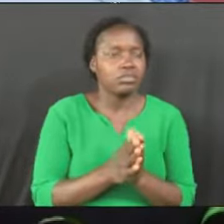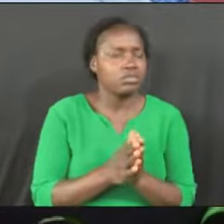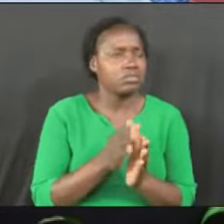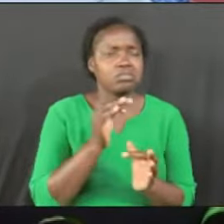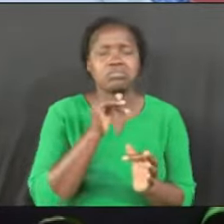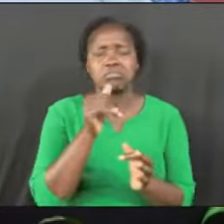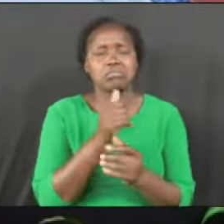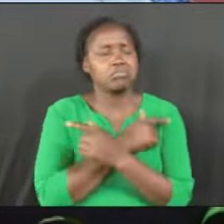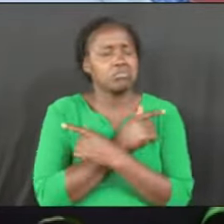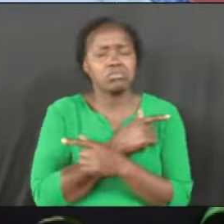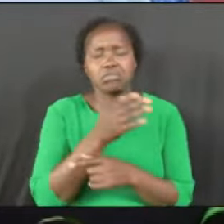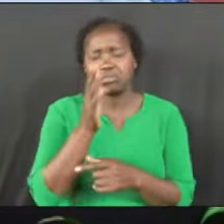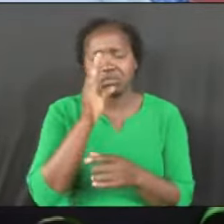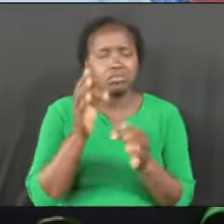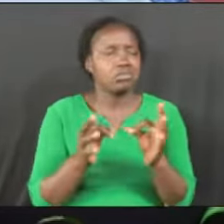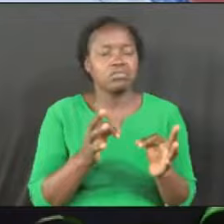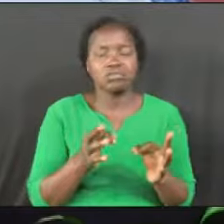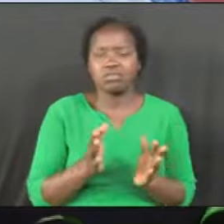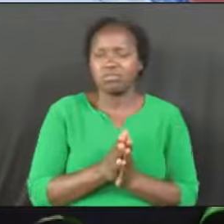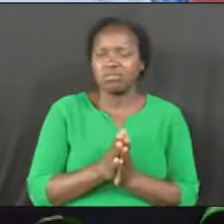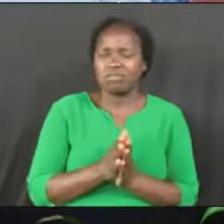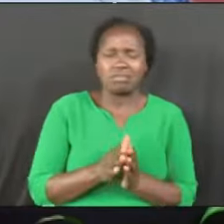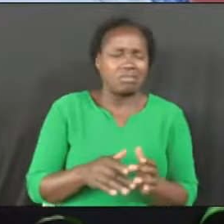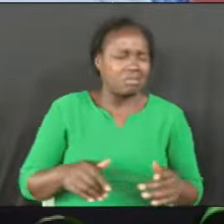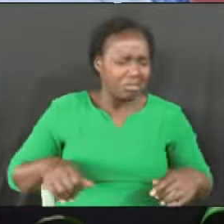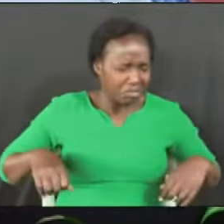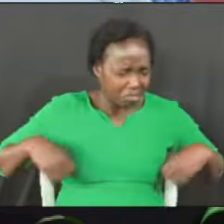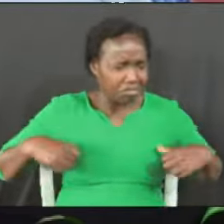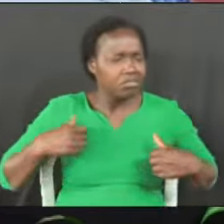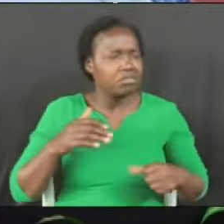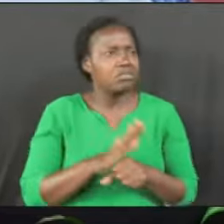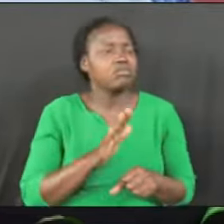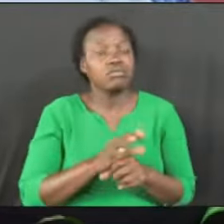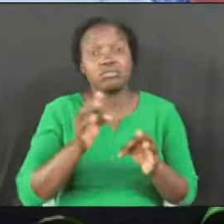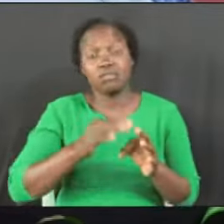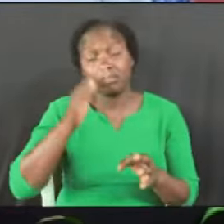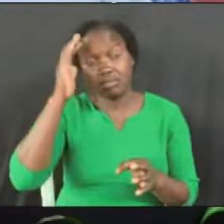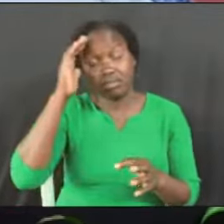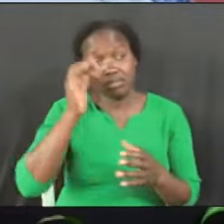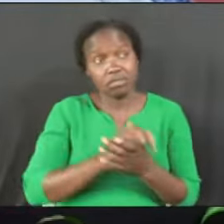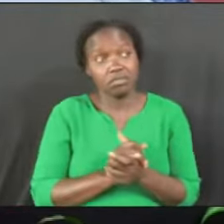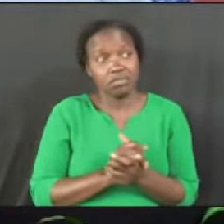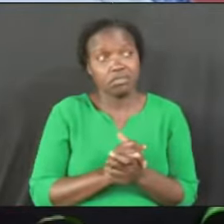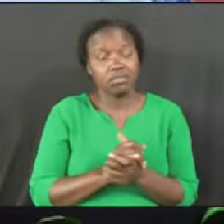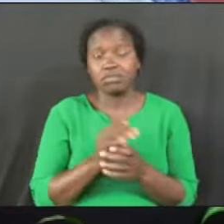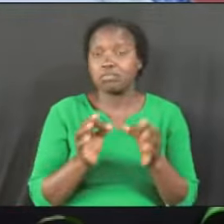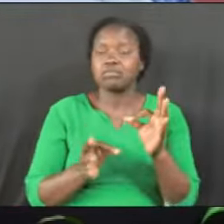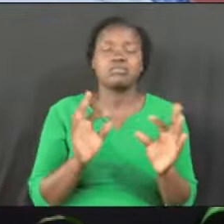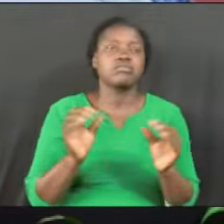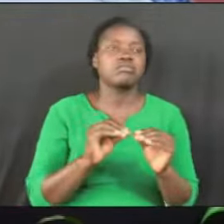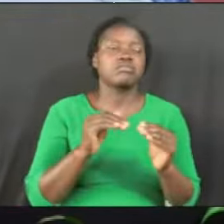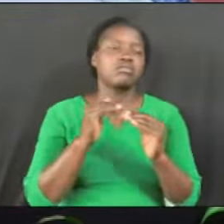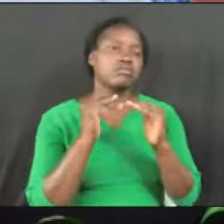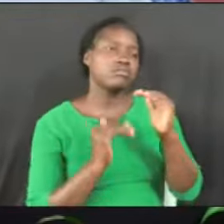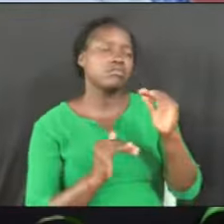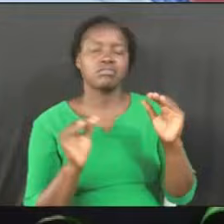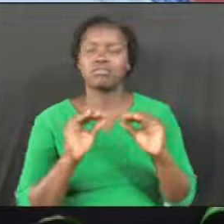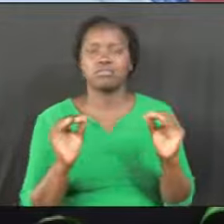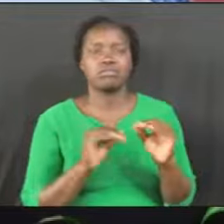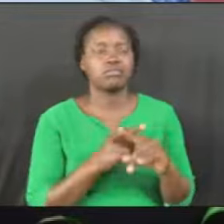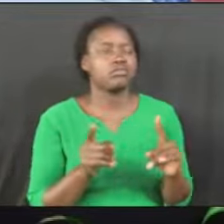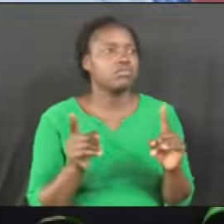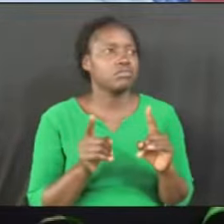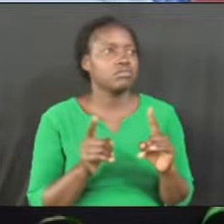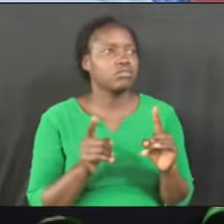don't love God if you're egotistical. You don't love God if you don't believe in justice and equality. And